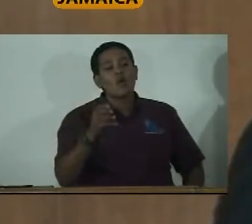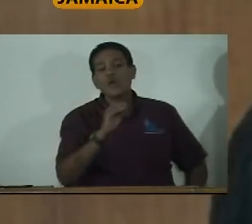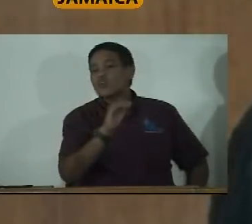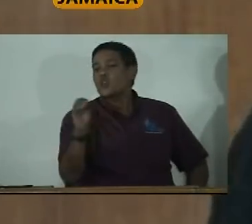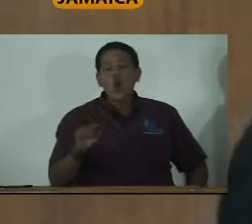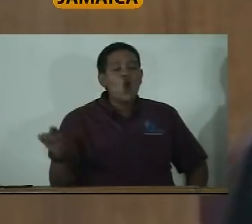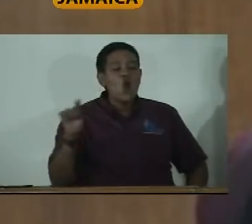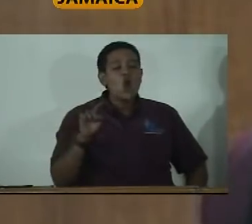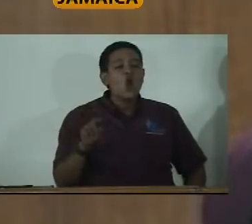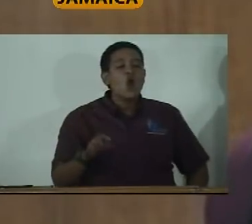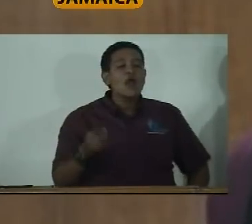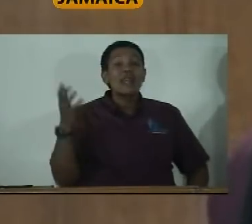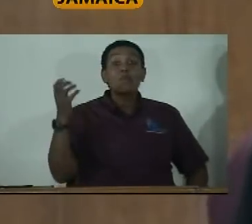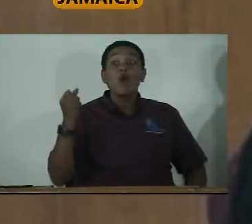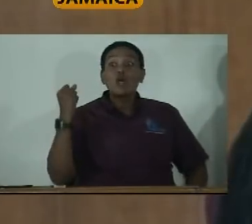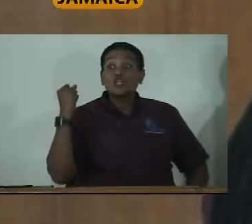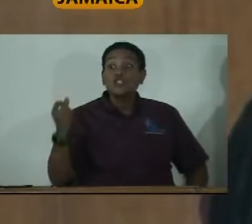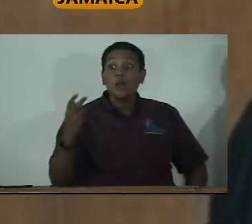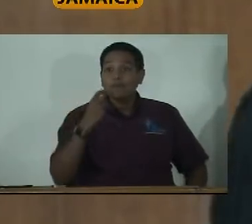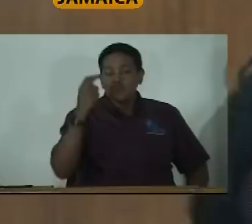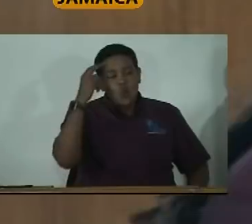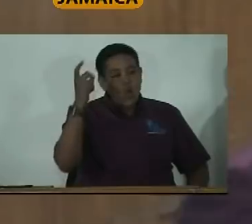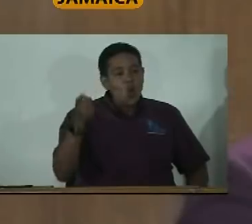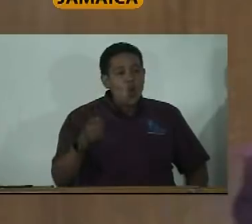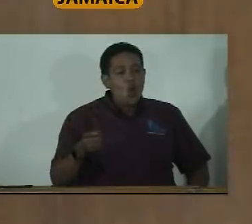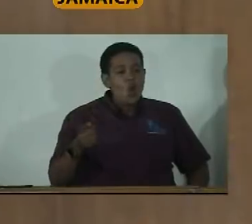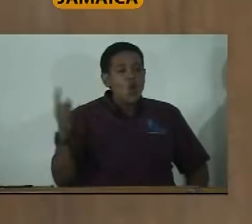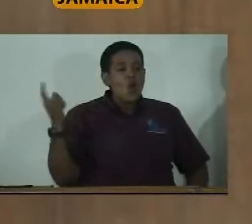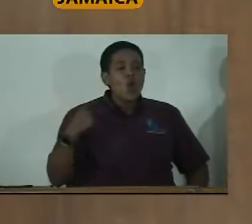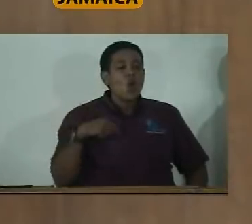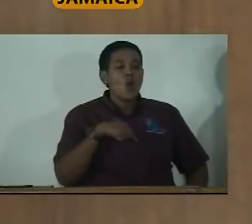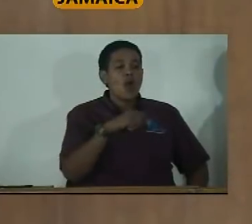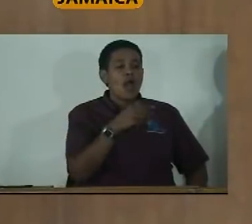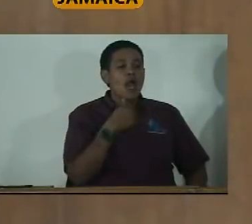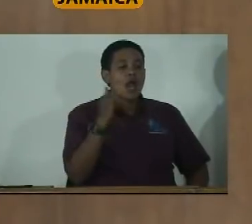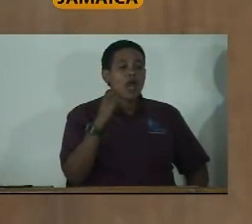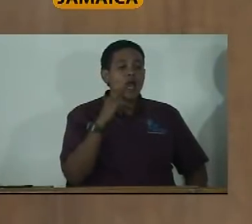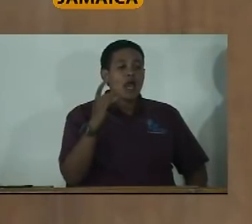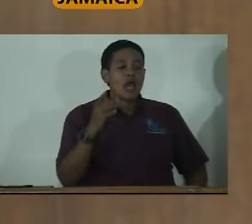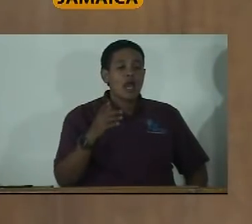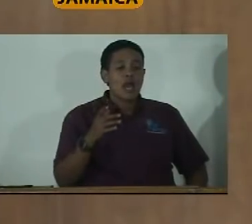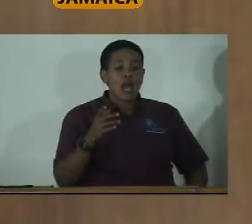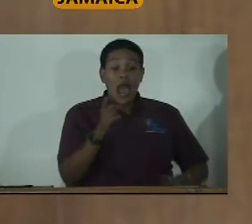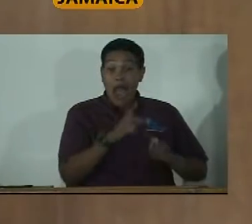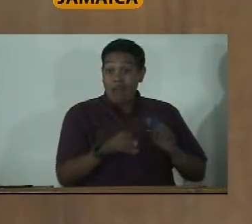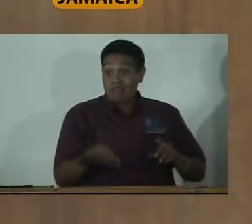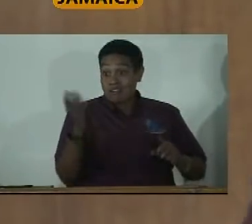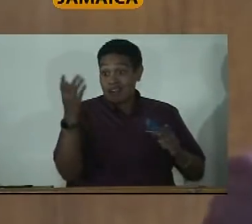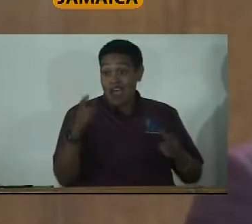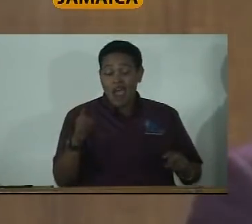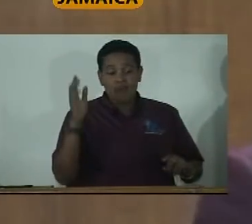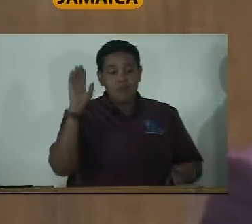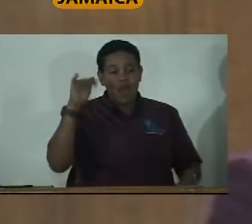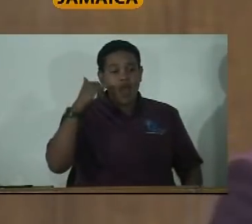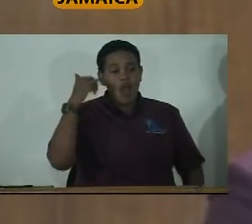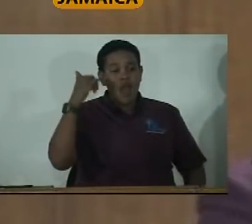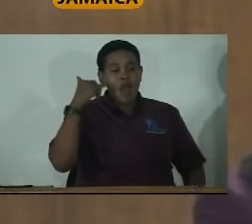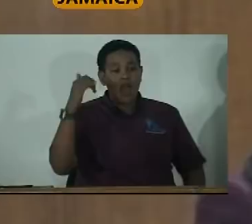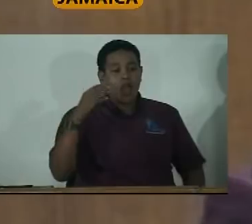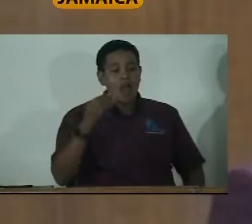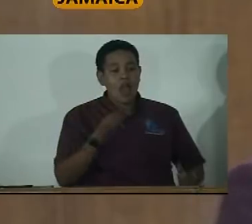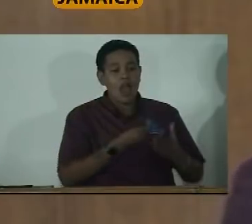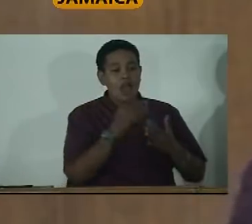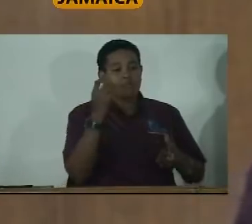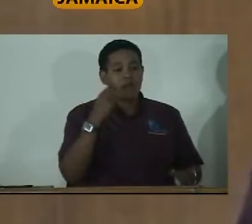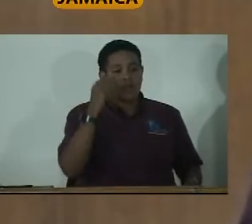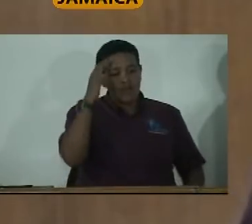Them want so much goat that all we do is cut our yaya for them. Because everybody call them, you know. As you buy a goat, you